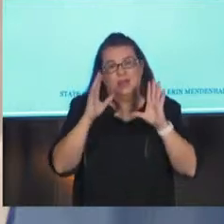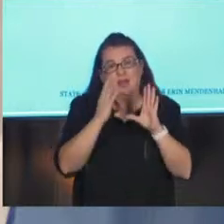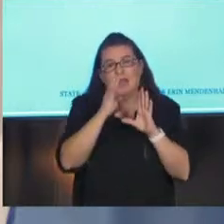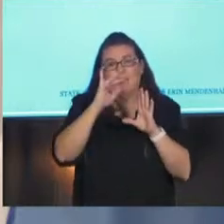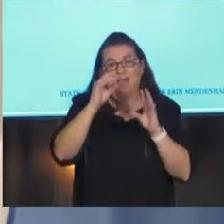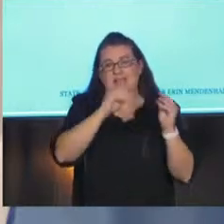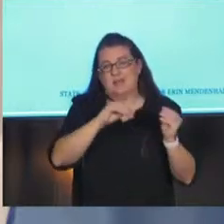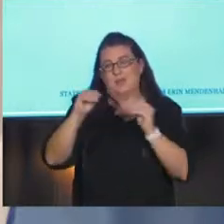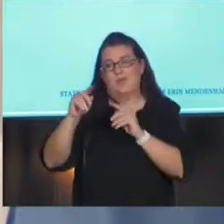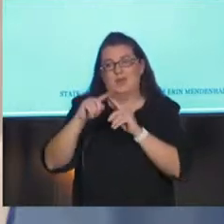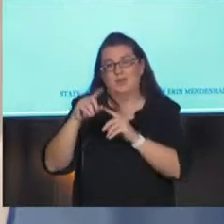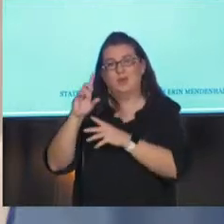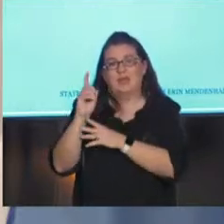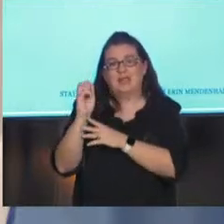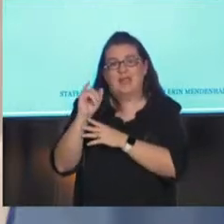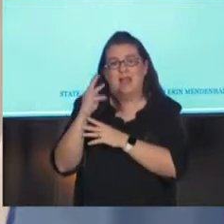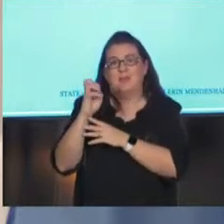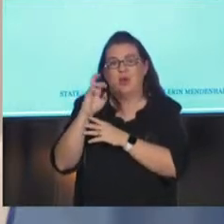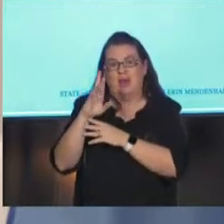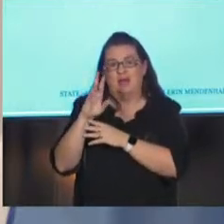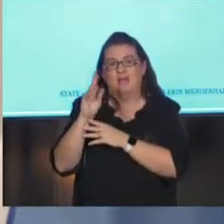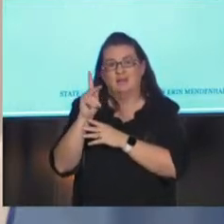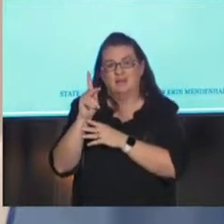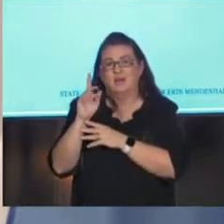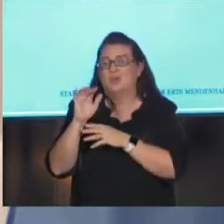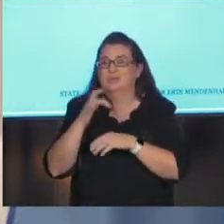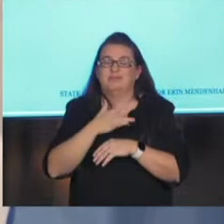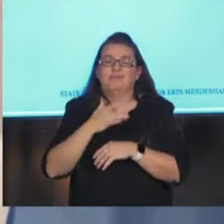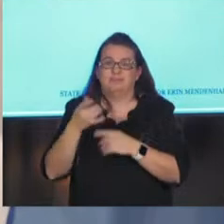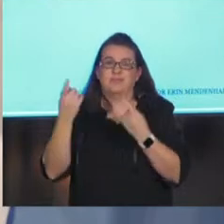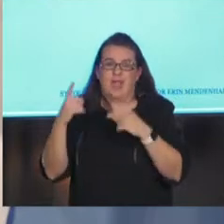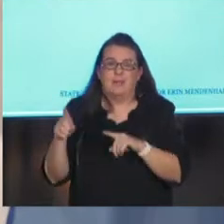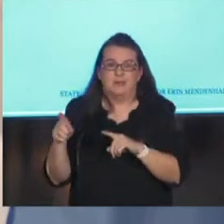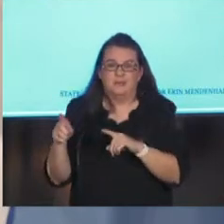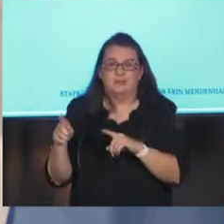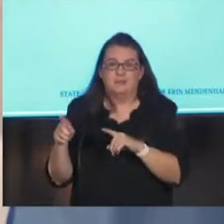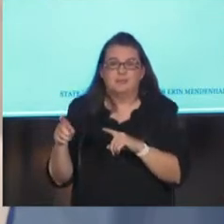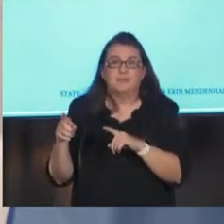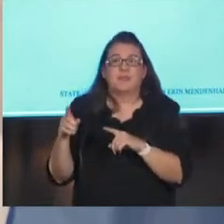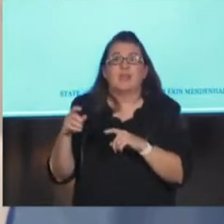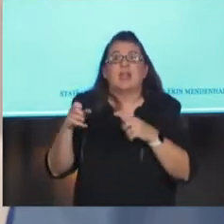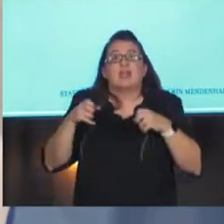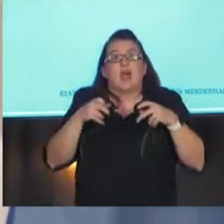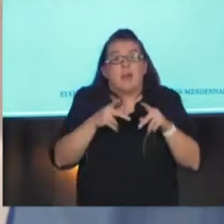development in Daybreak was the likeliest outcome. The opportunity we now